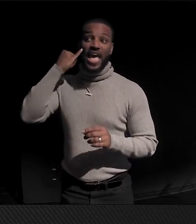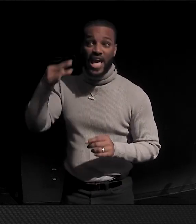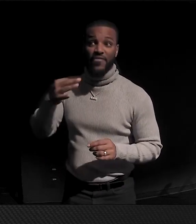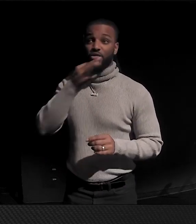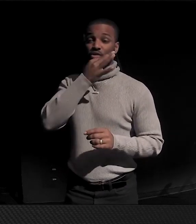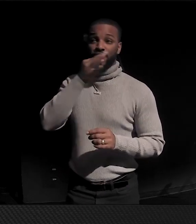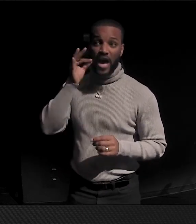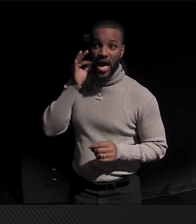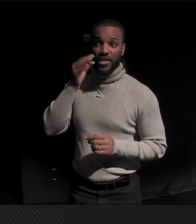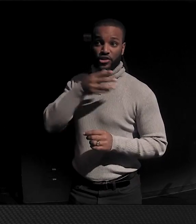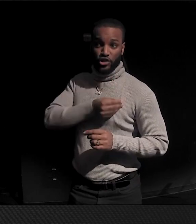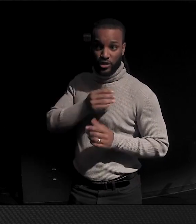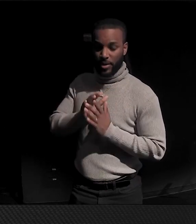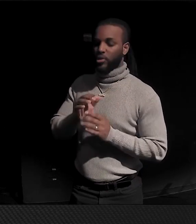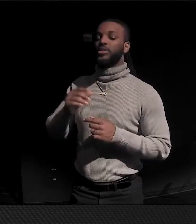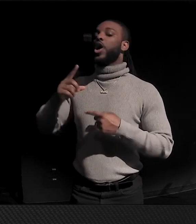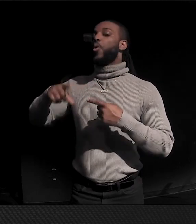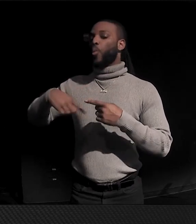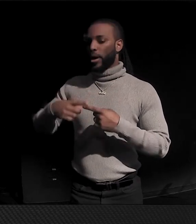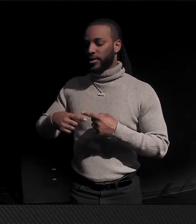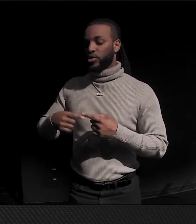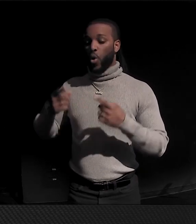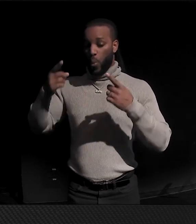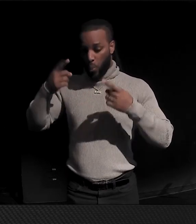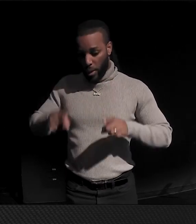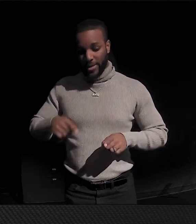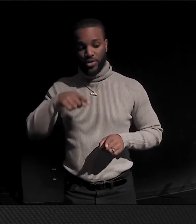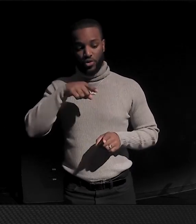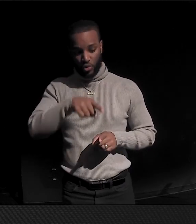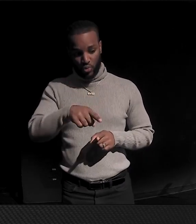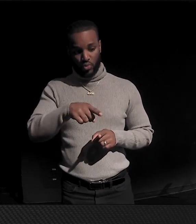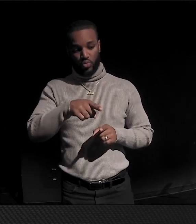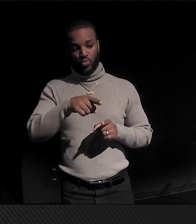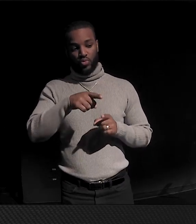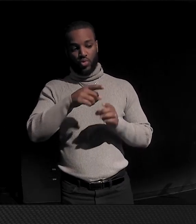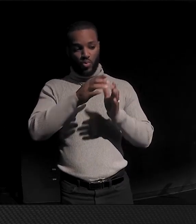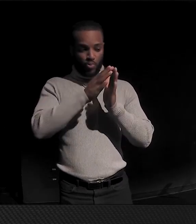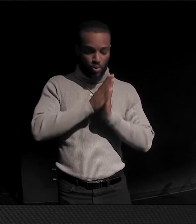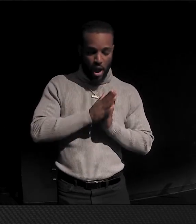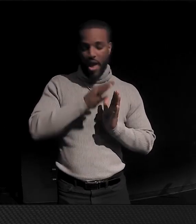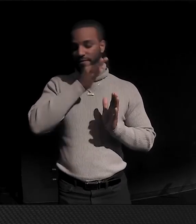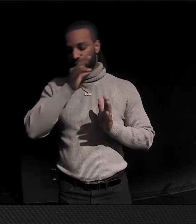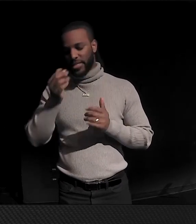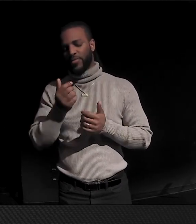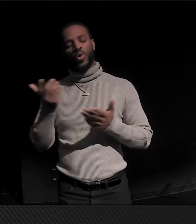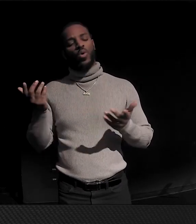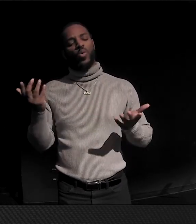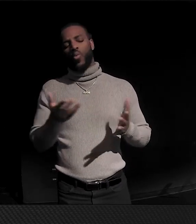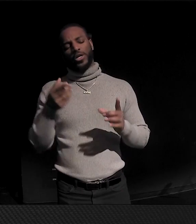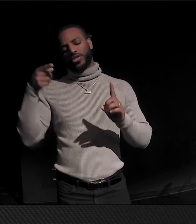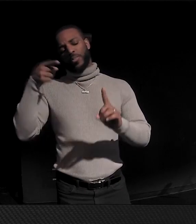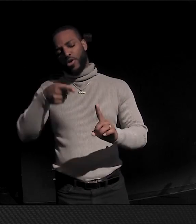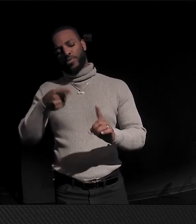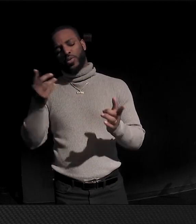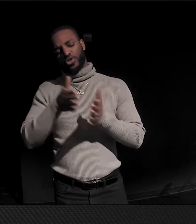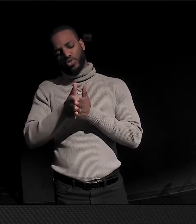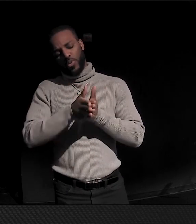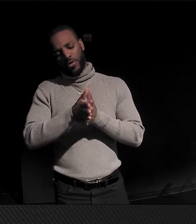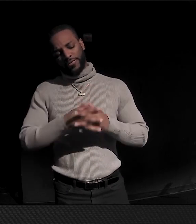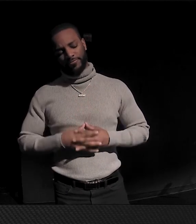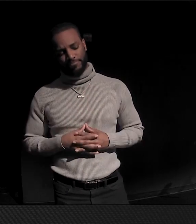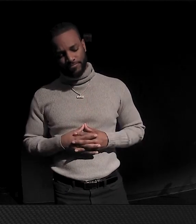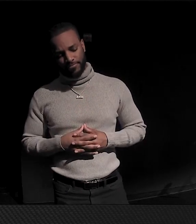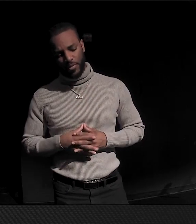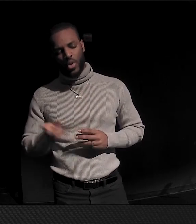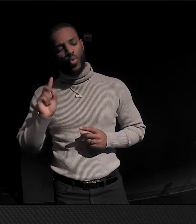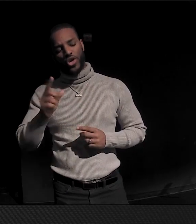pray. When you do these things, you got to check your motives. If you want an effective prayer life, have right motives.